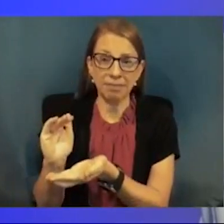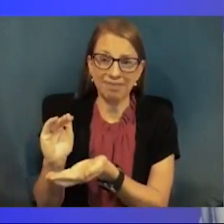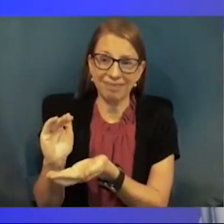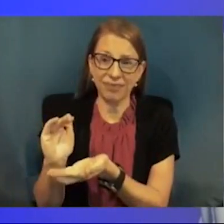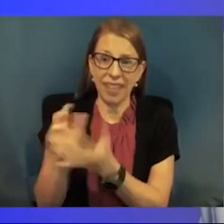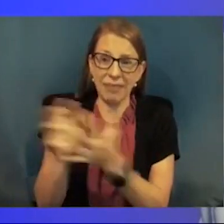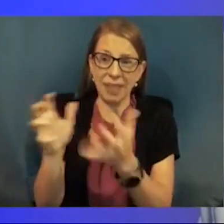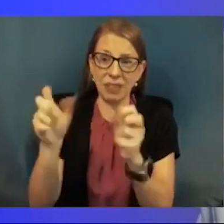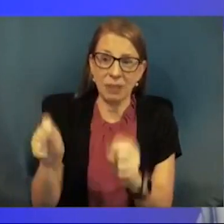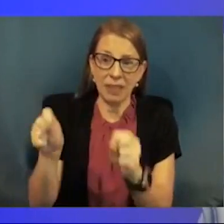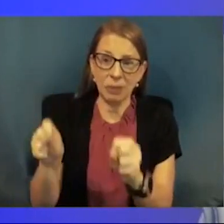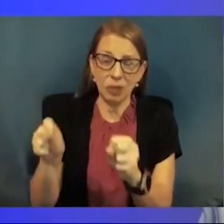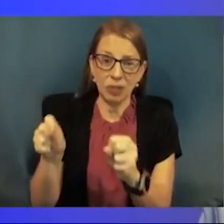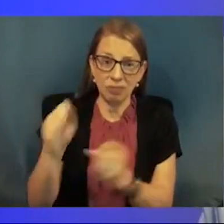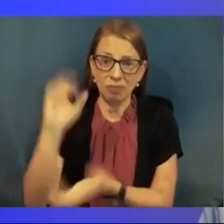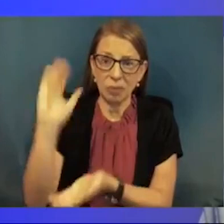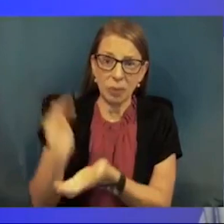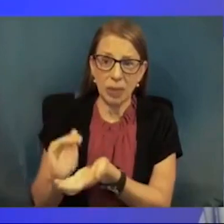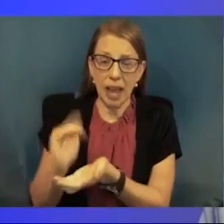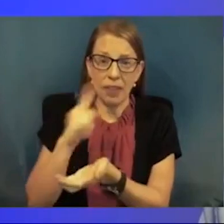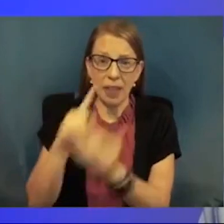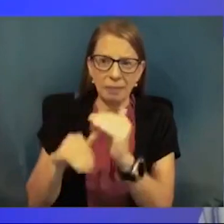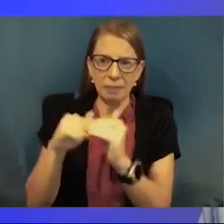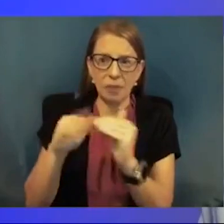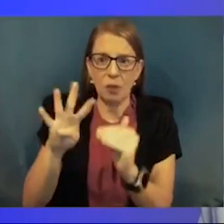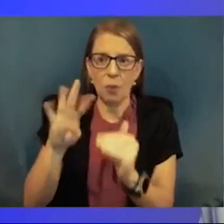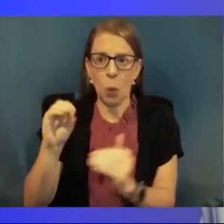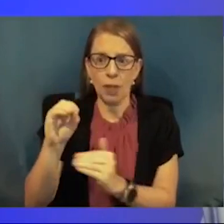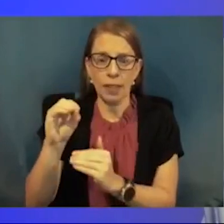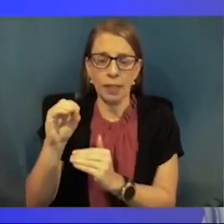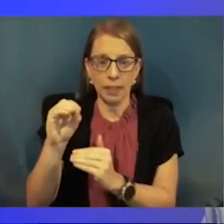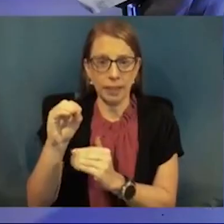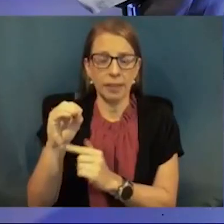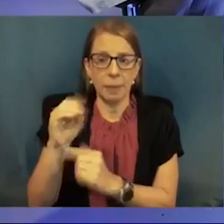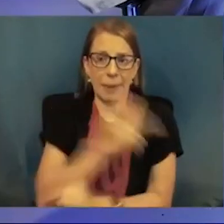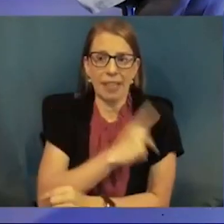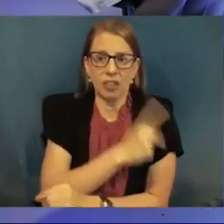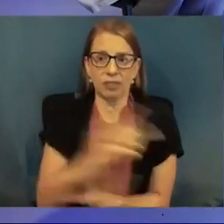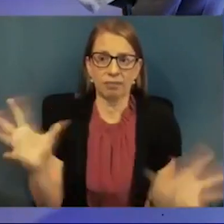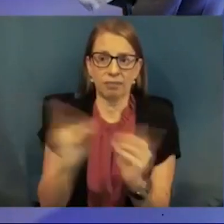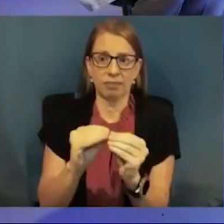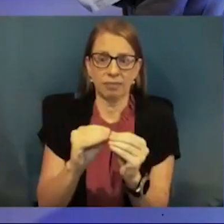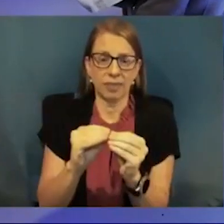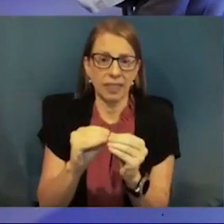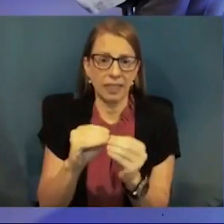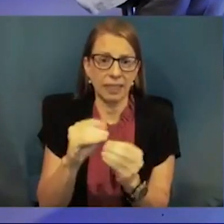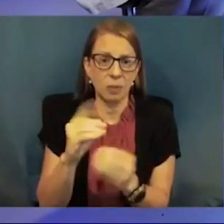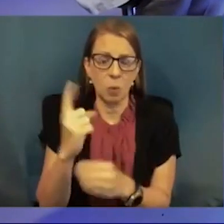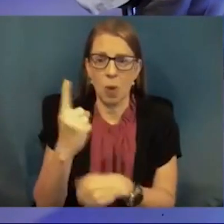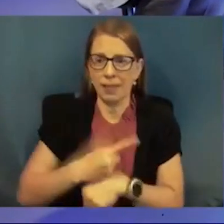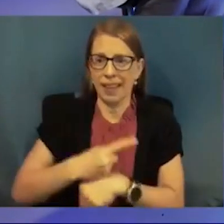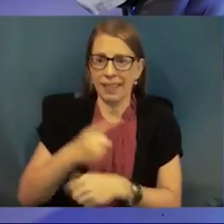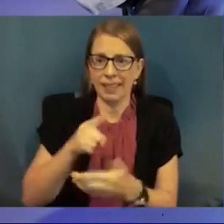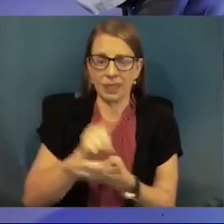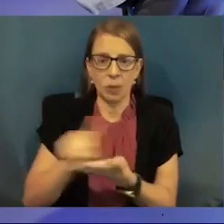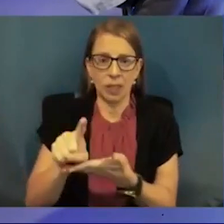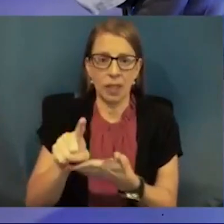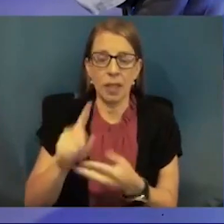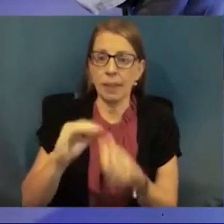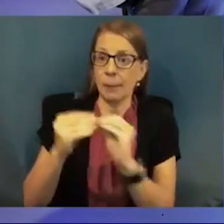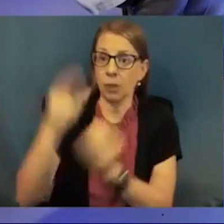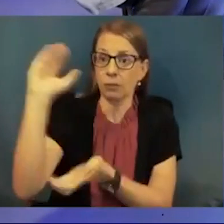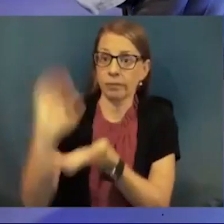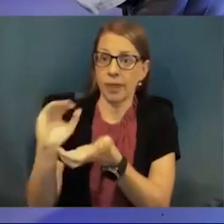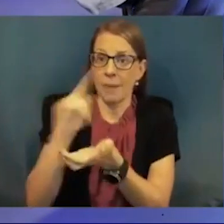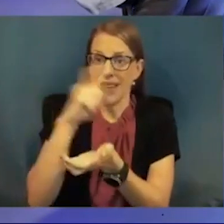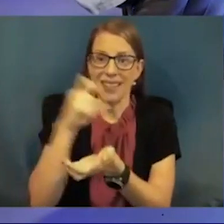up at 40 at one point this week. So that's good. I think one of the reasons that our active numbers are down is because we're not taking transfers right now. Yeah.